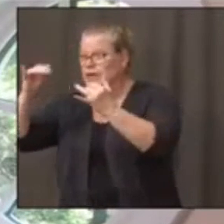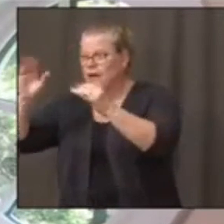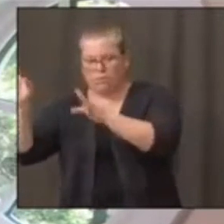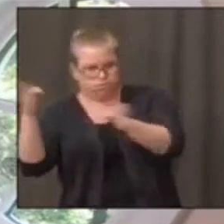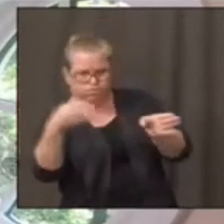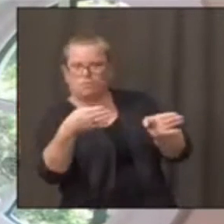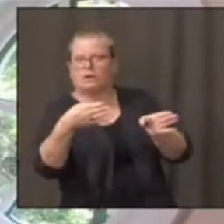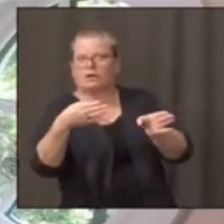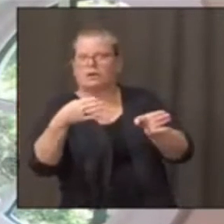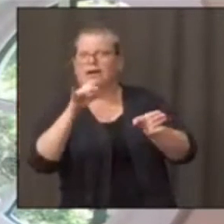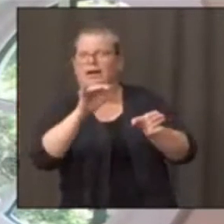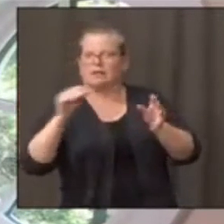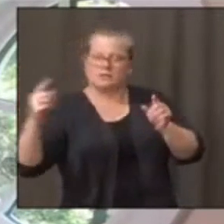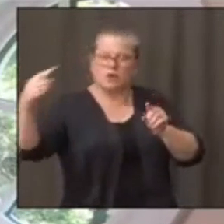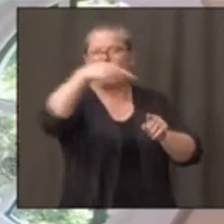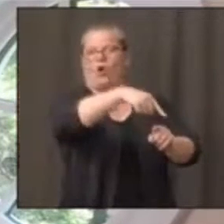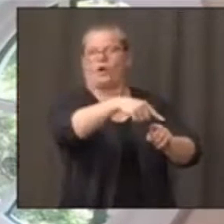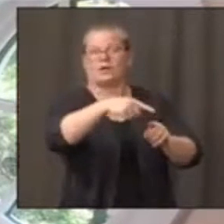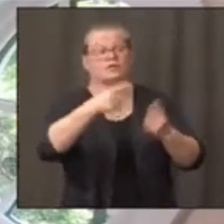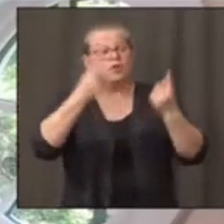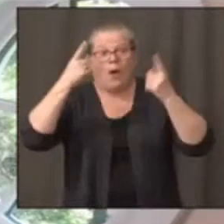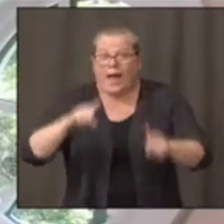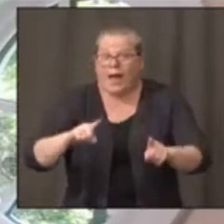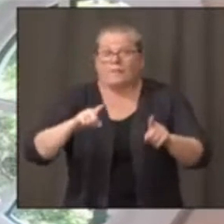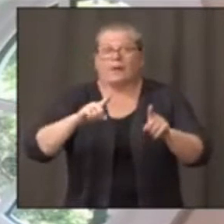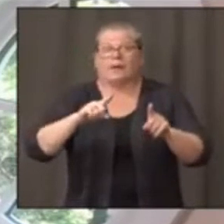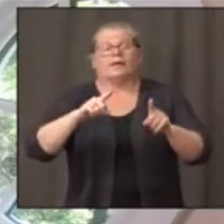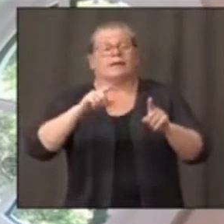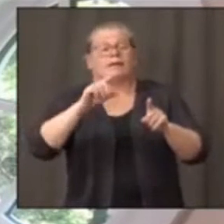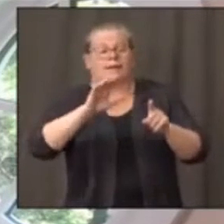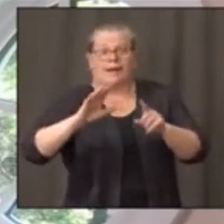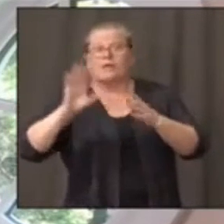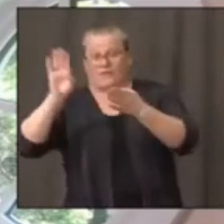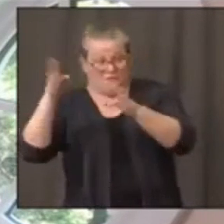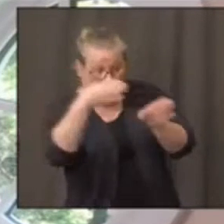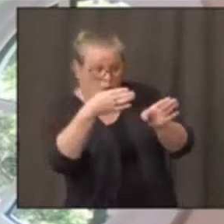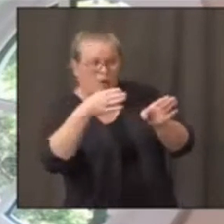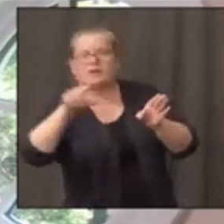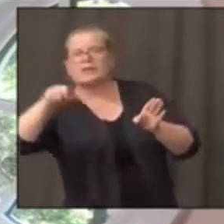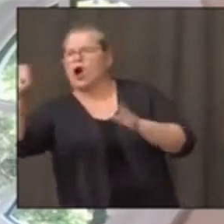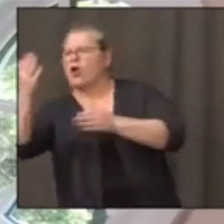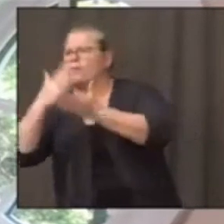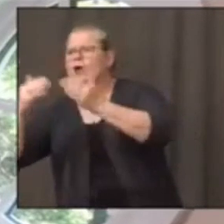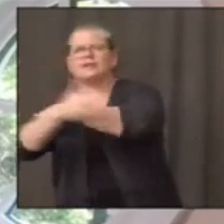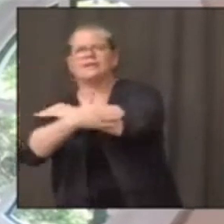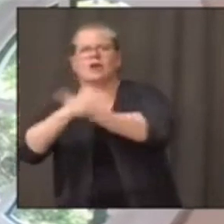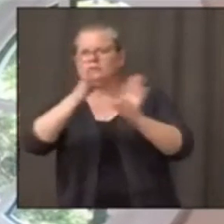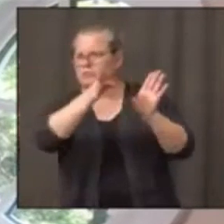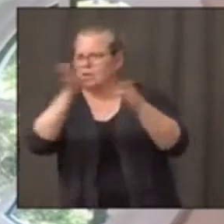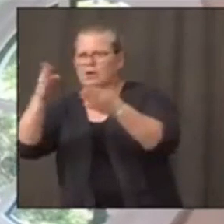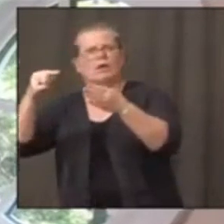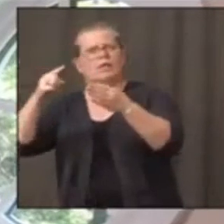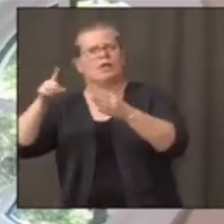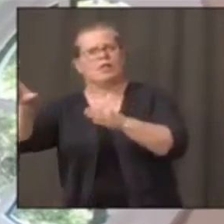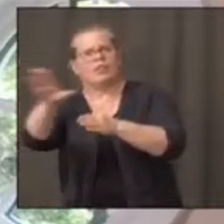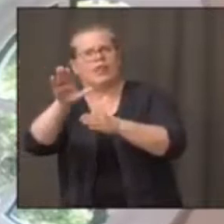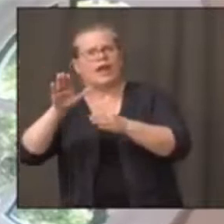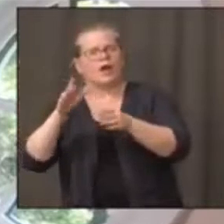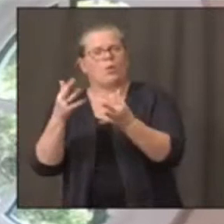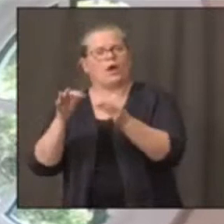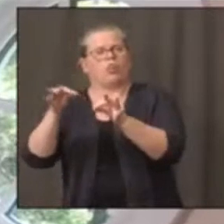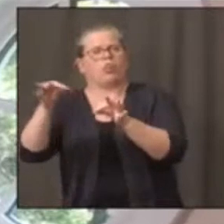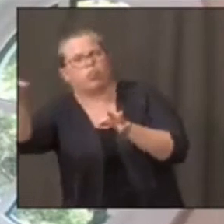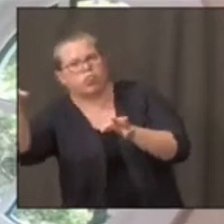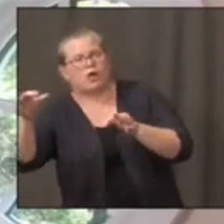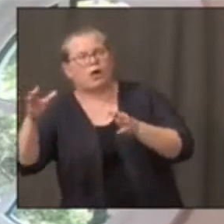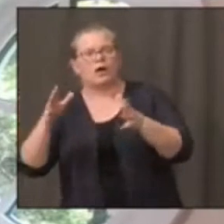as a consequence is wait times for tests go up in other parts of the country because their labs are focusing their resources on the places where